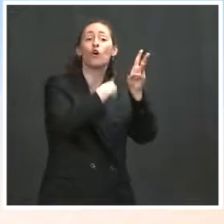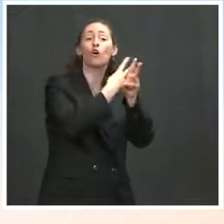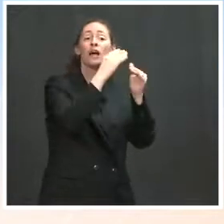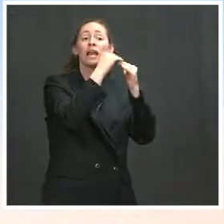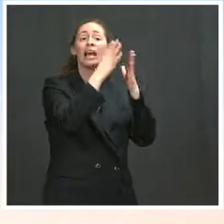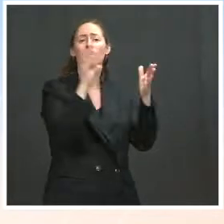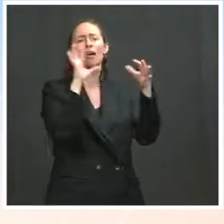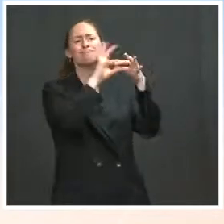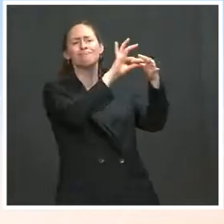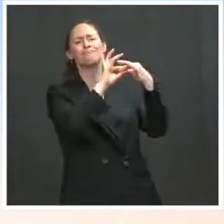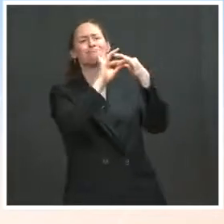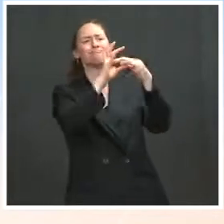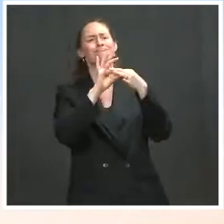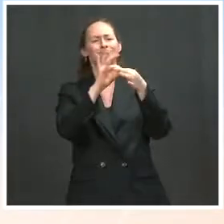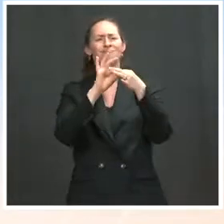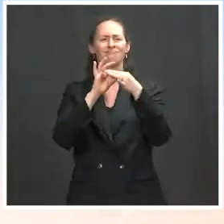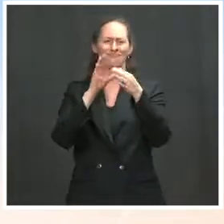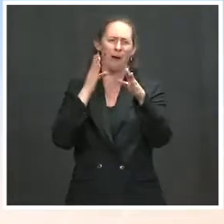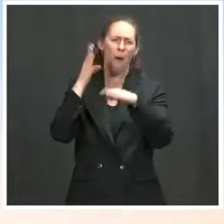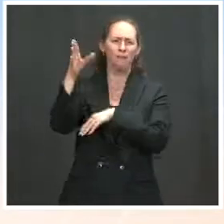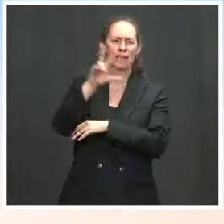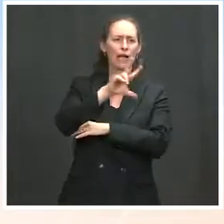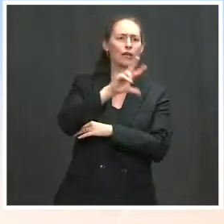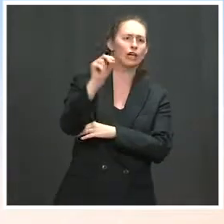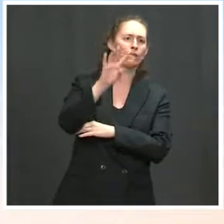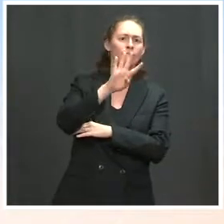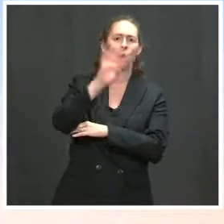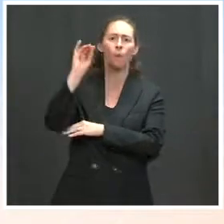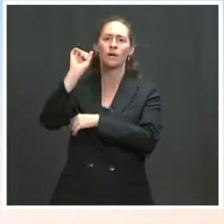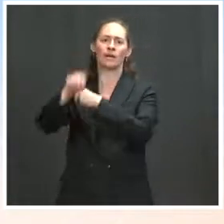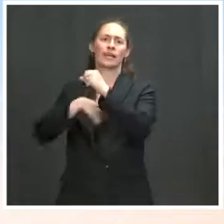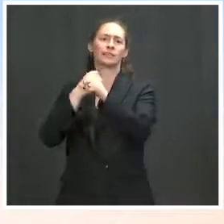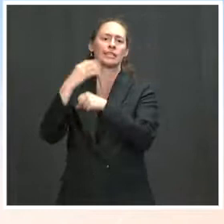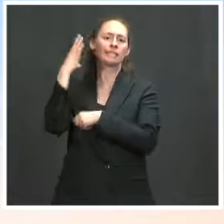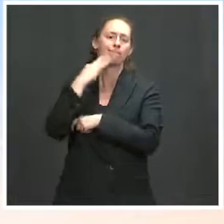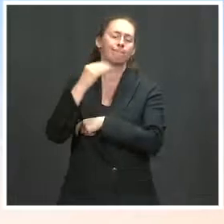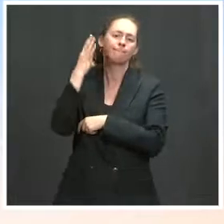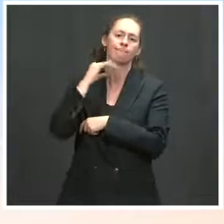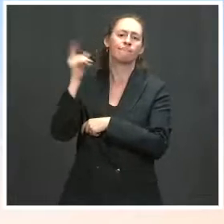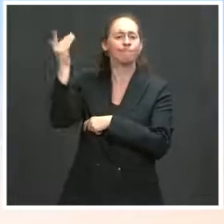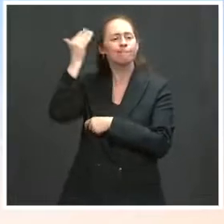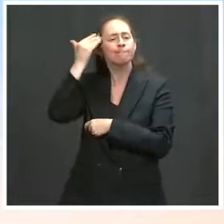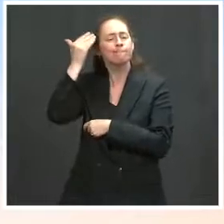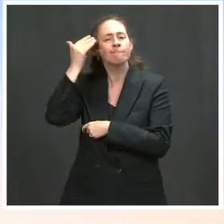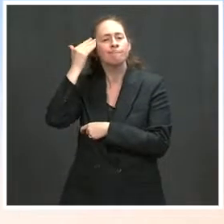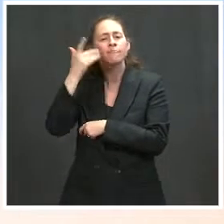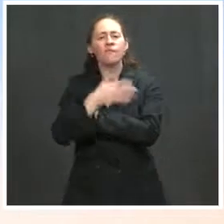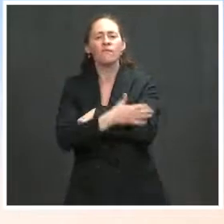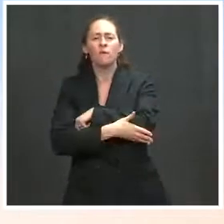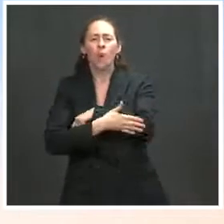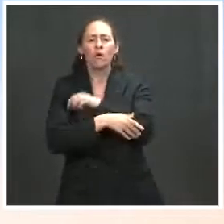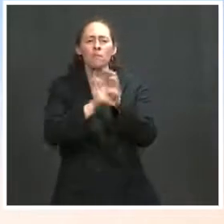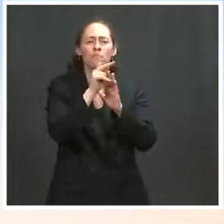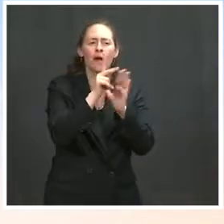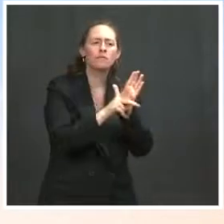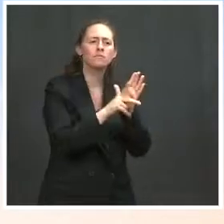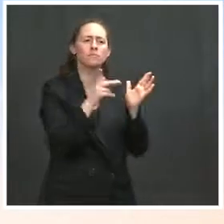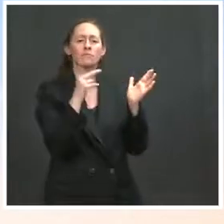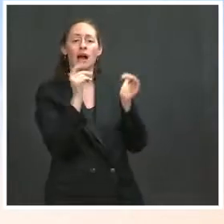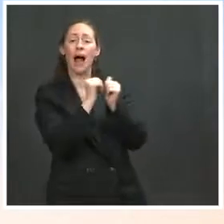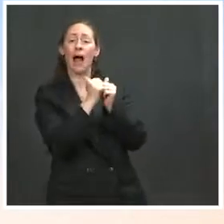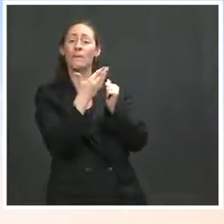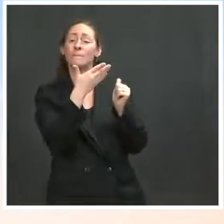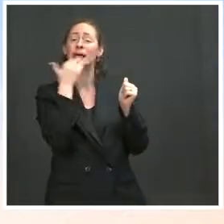experience in foreign policy, and so one of the things that he truly believes in as it comes to how we're moving forward with foreign policy